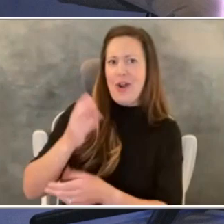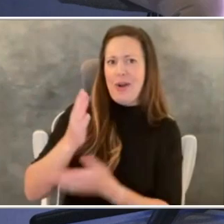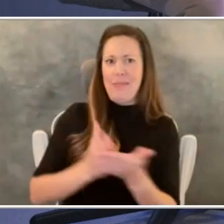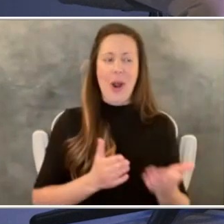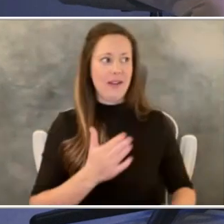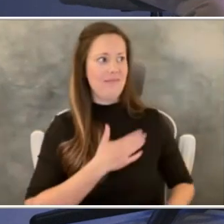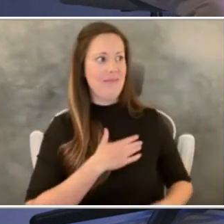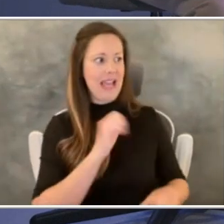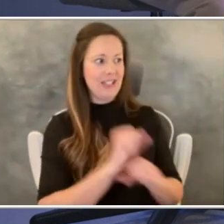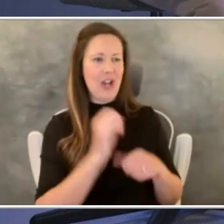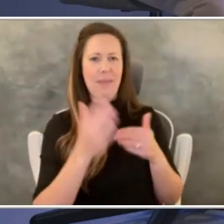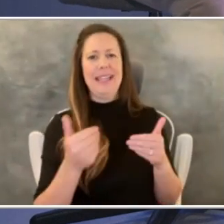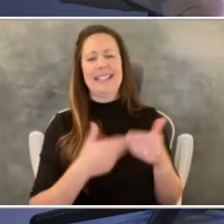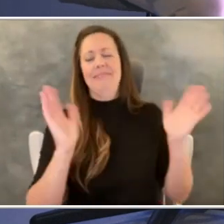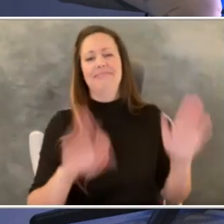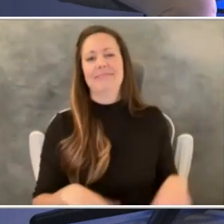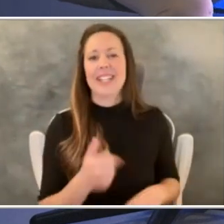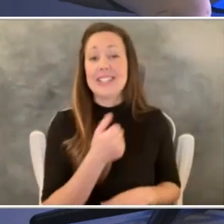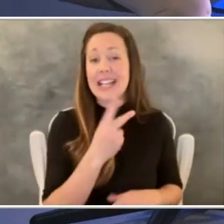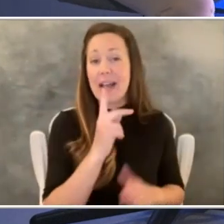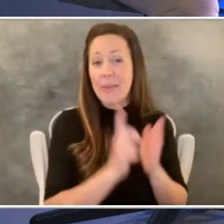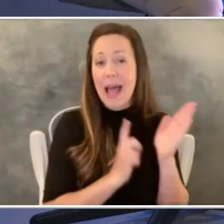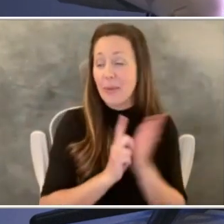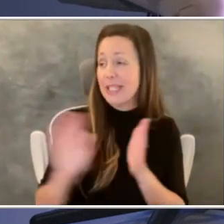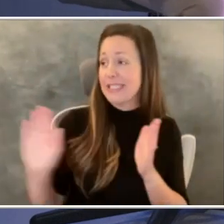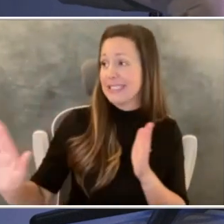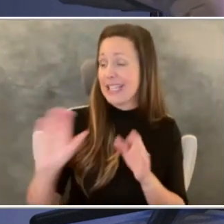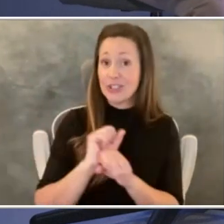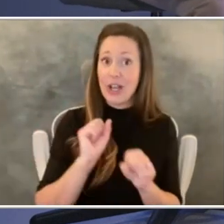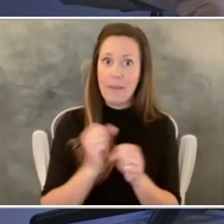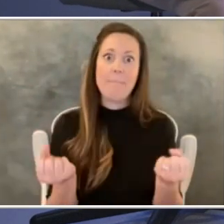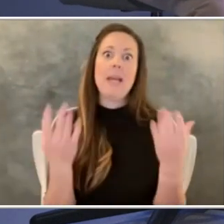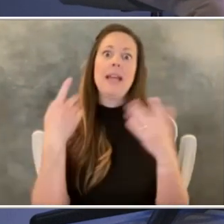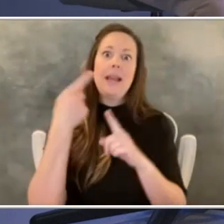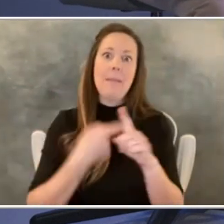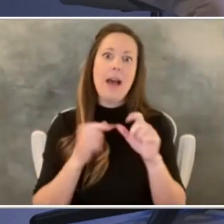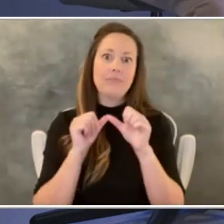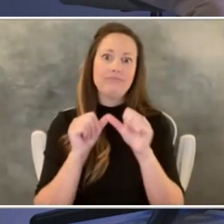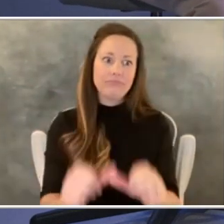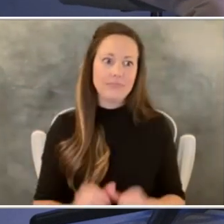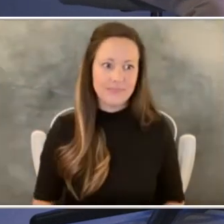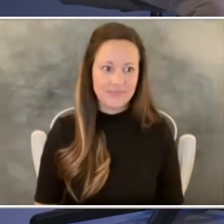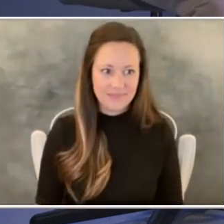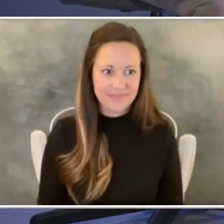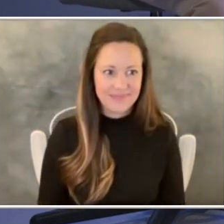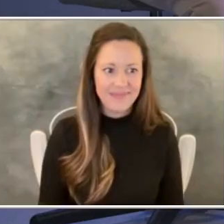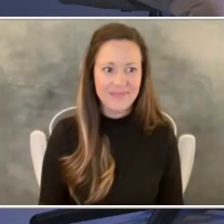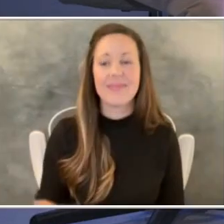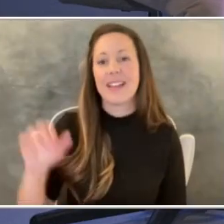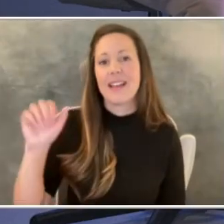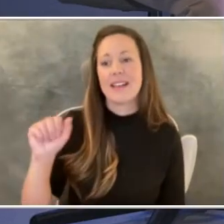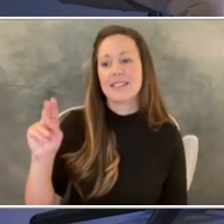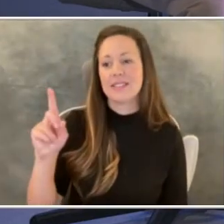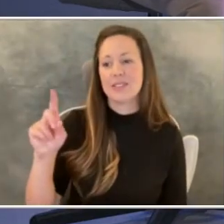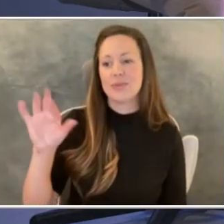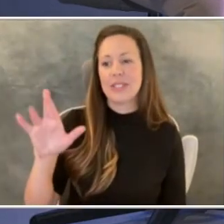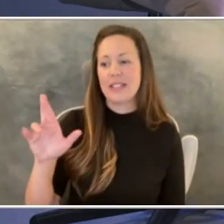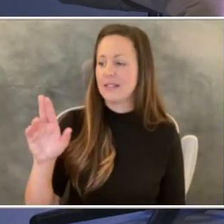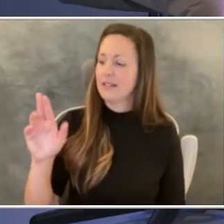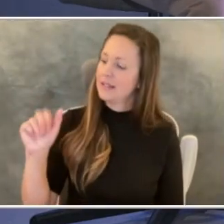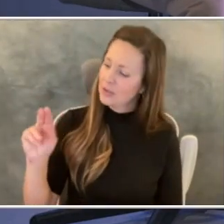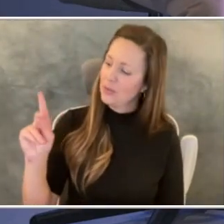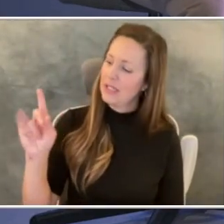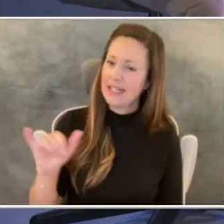couple hours. Theirs takes many months. Exactly. So, you got to stick to the plan. So, Andy, how do you begin this challenge of getting Gabe ready